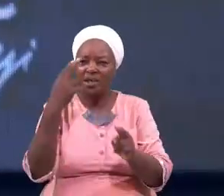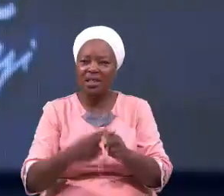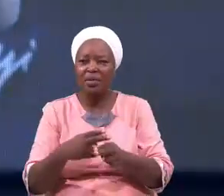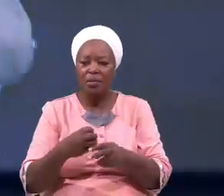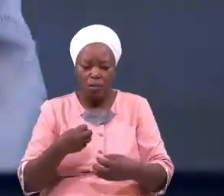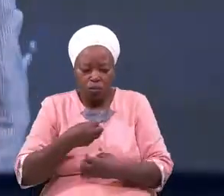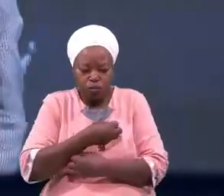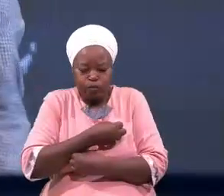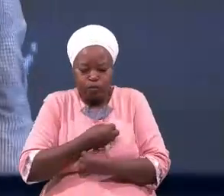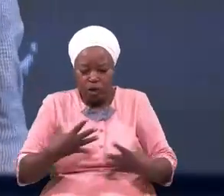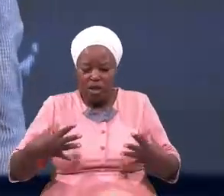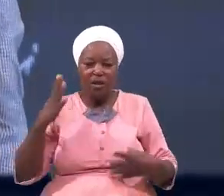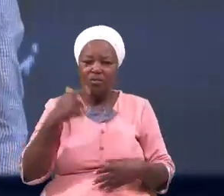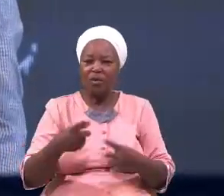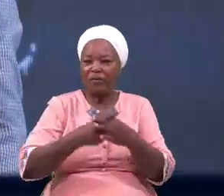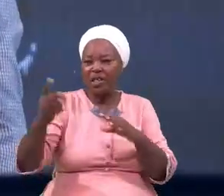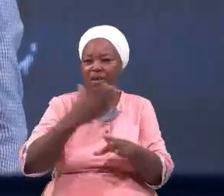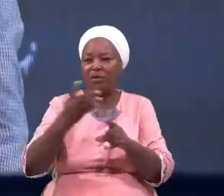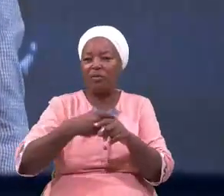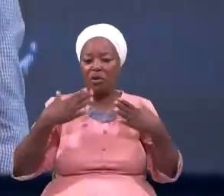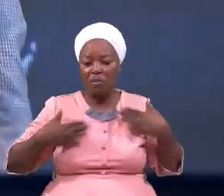Swellings will vanish away from your body.